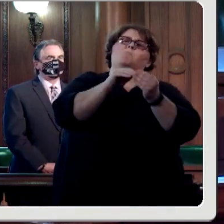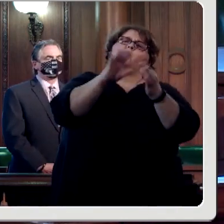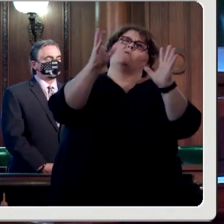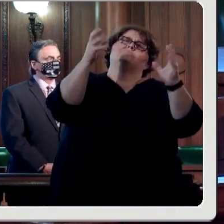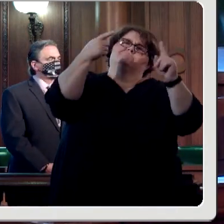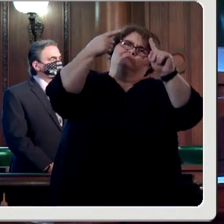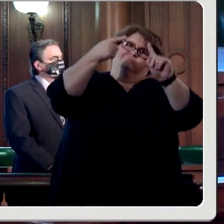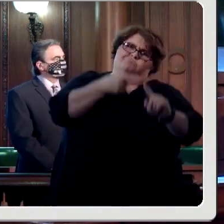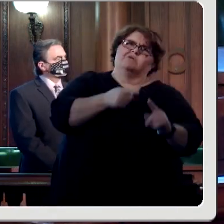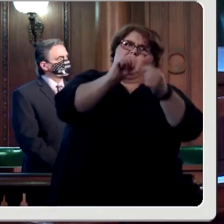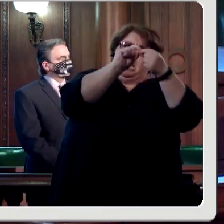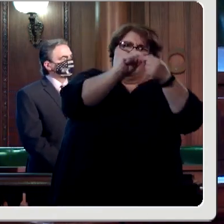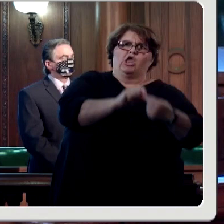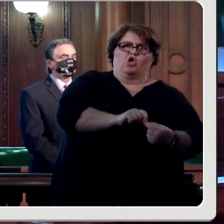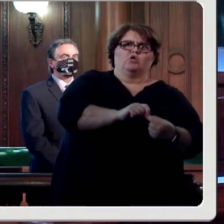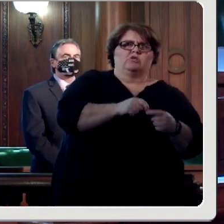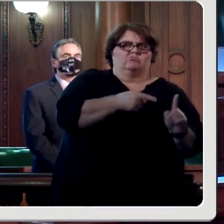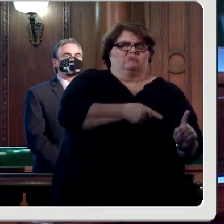Anything to add?